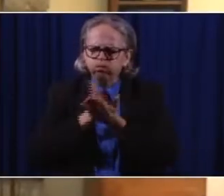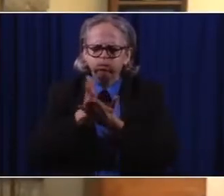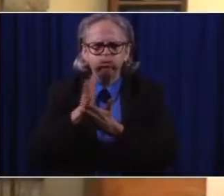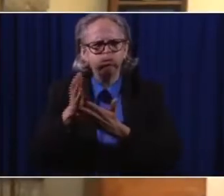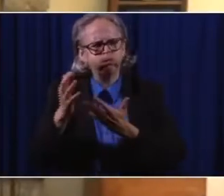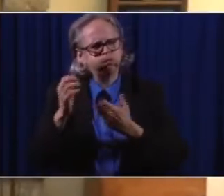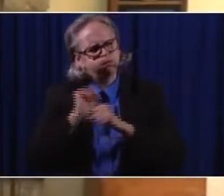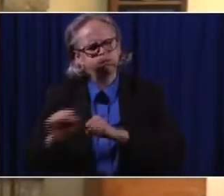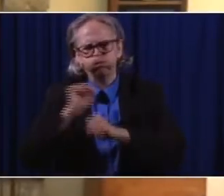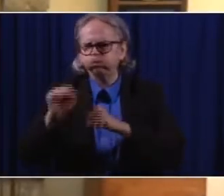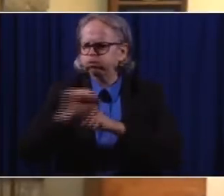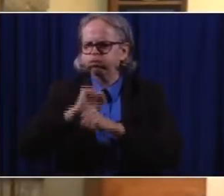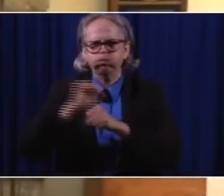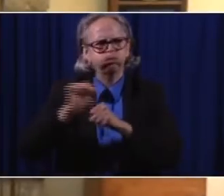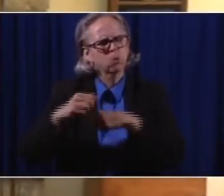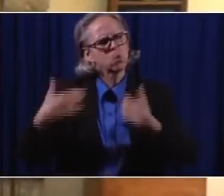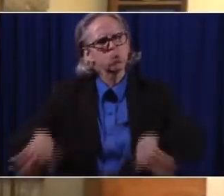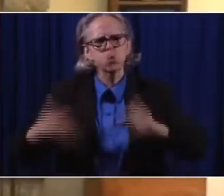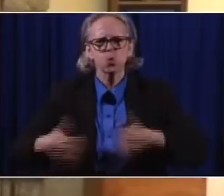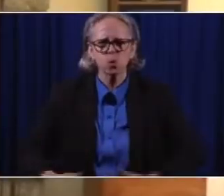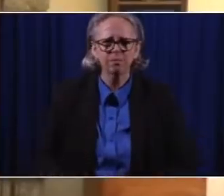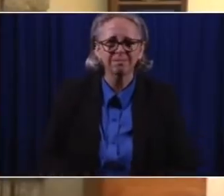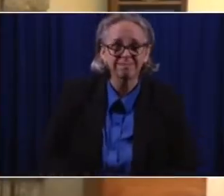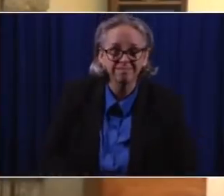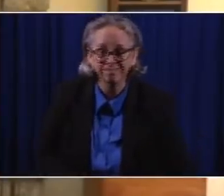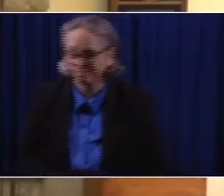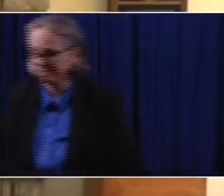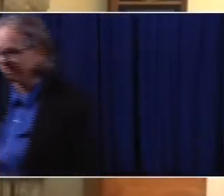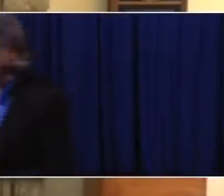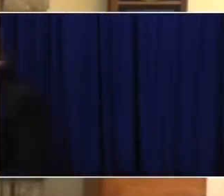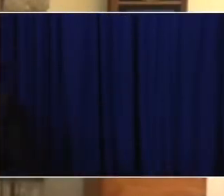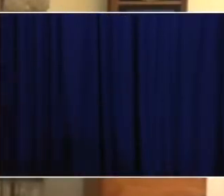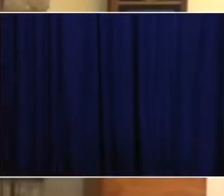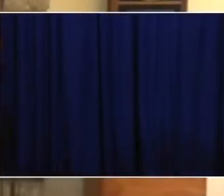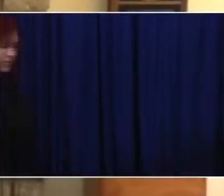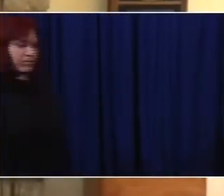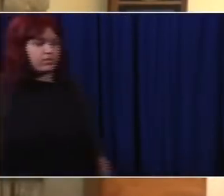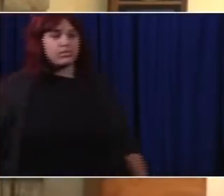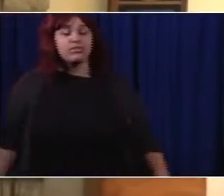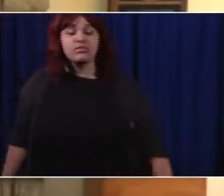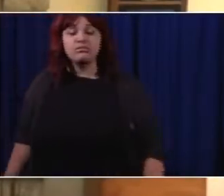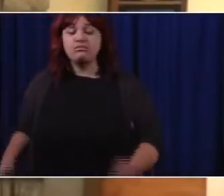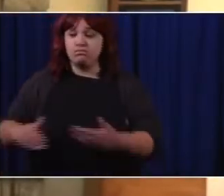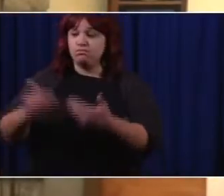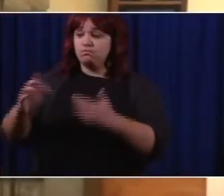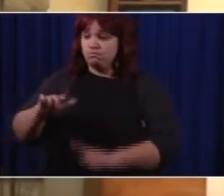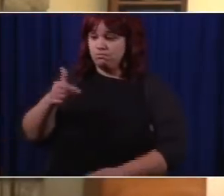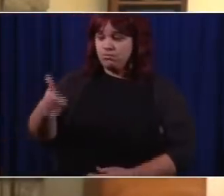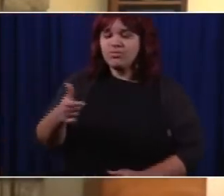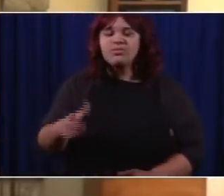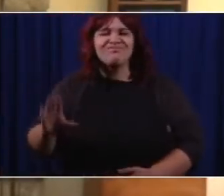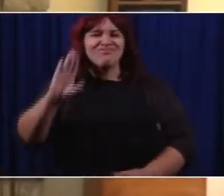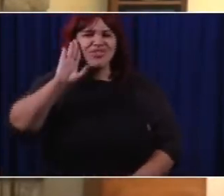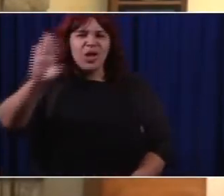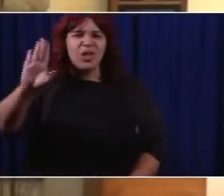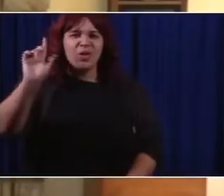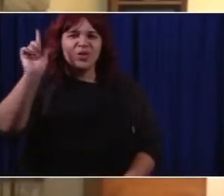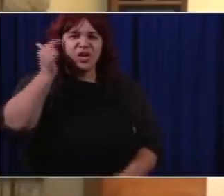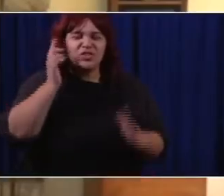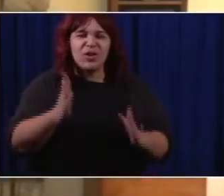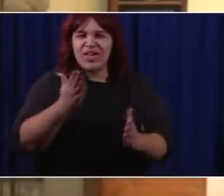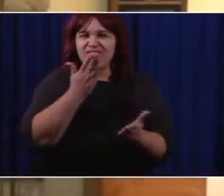Next question is from Eric Halpern at WCMH in Columbus. Governor, good afternoon. Thanks for taking the time today. Going